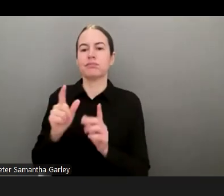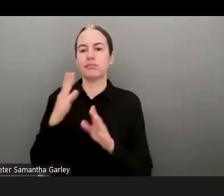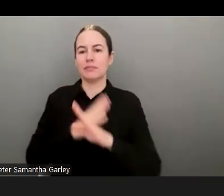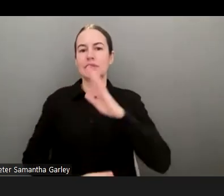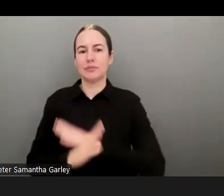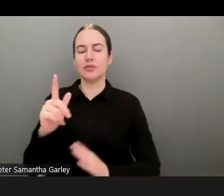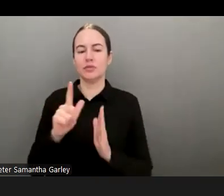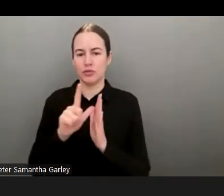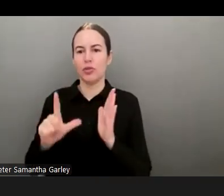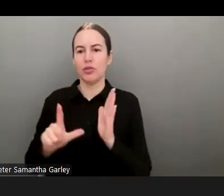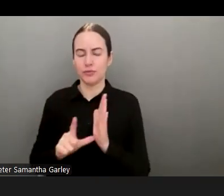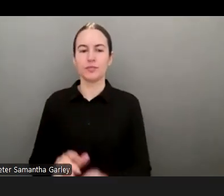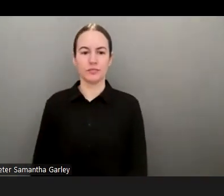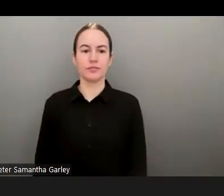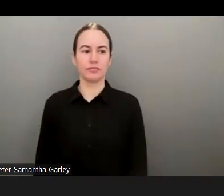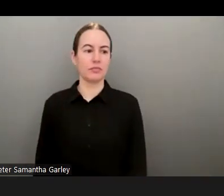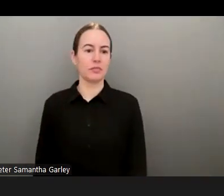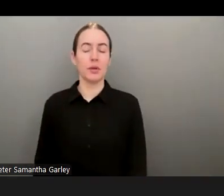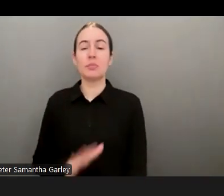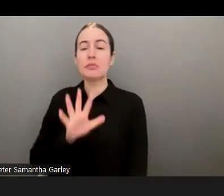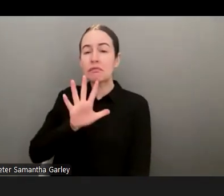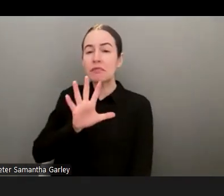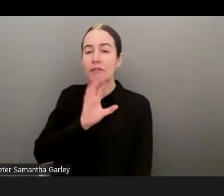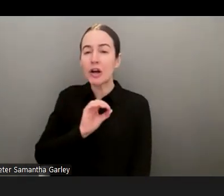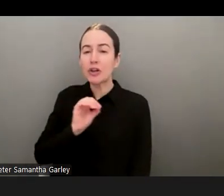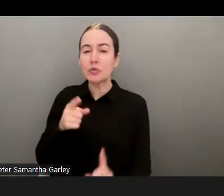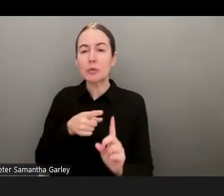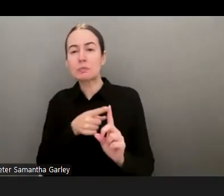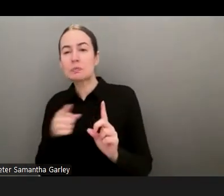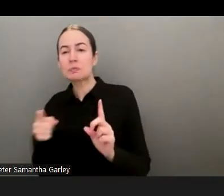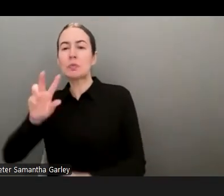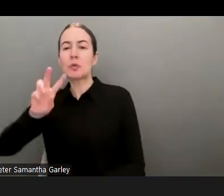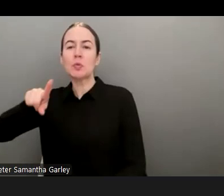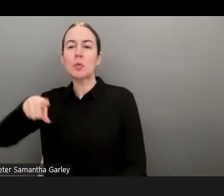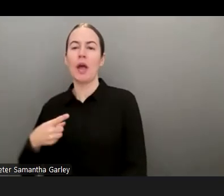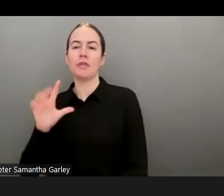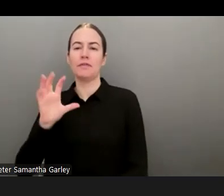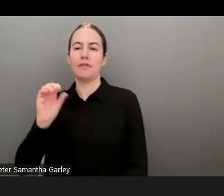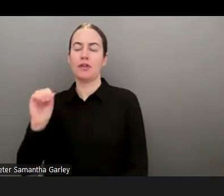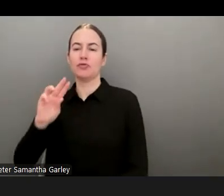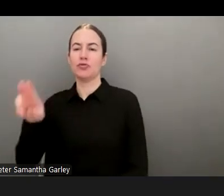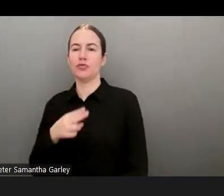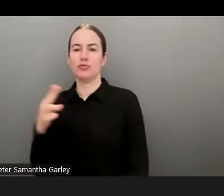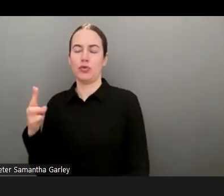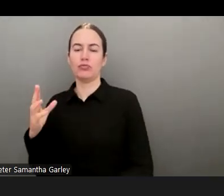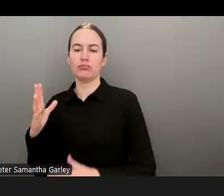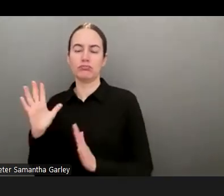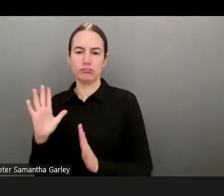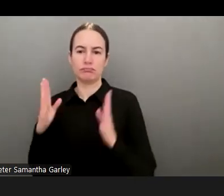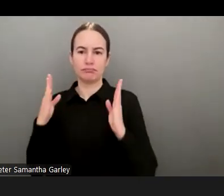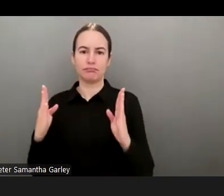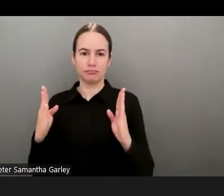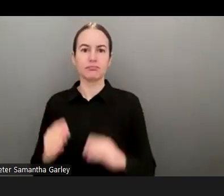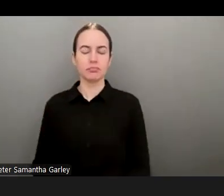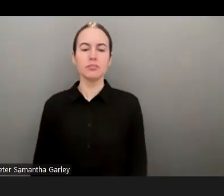goes from 500 to 2,500 euros. And only if this violation